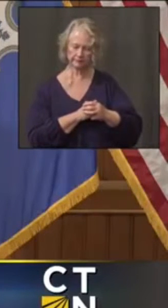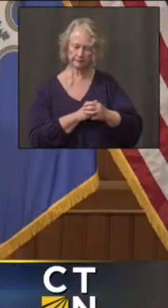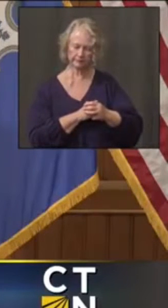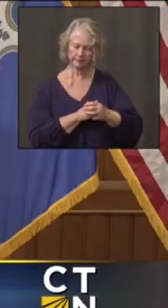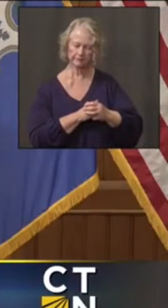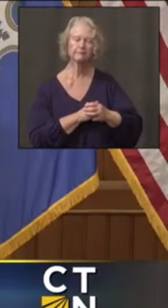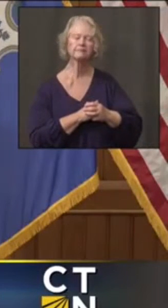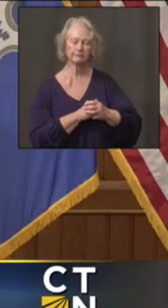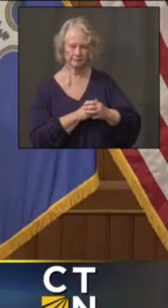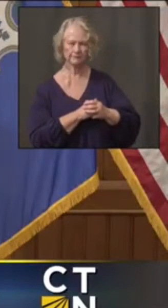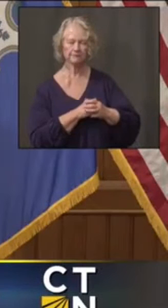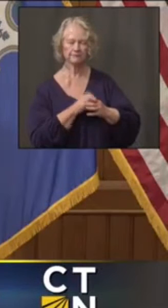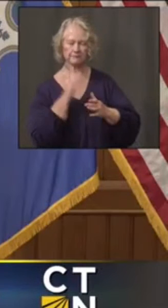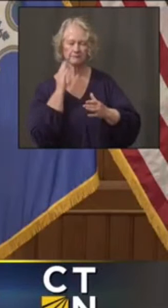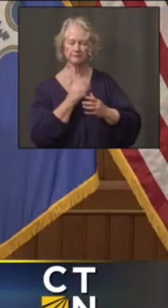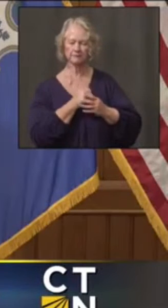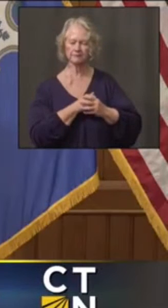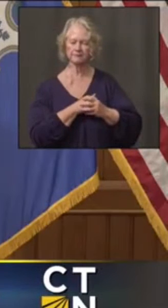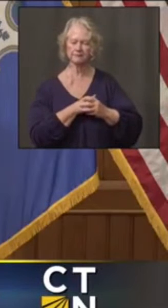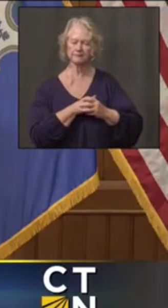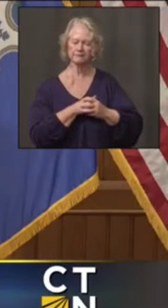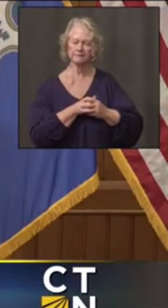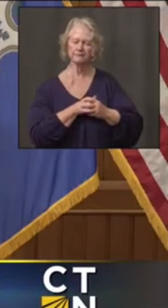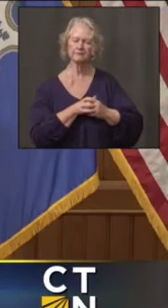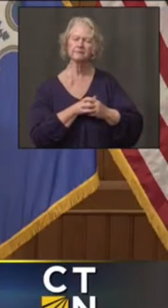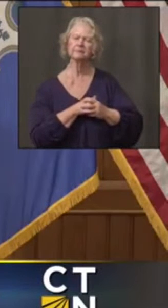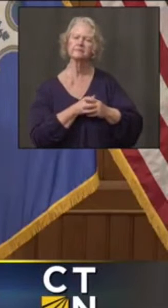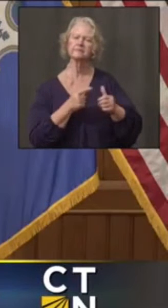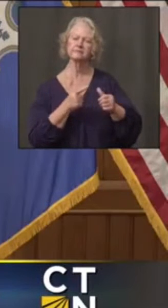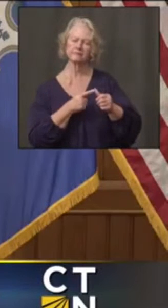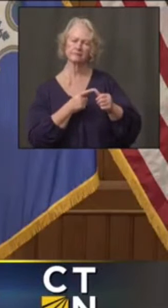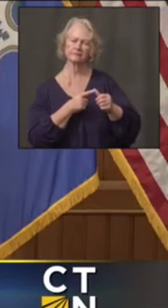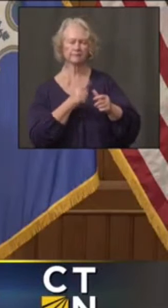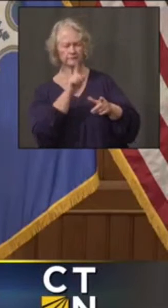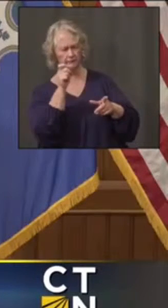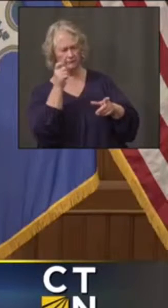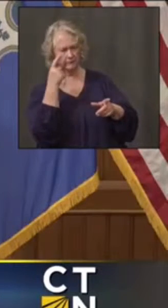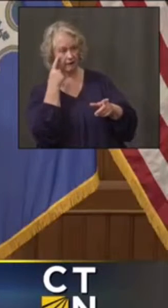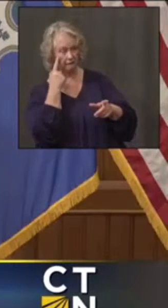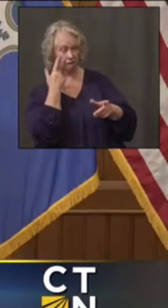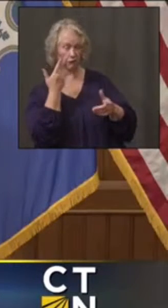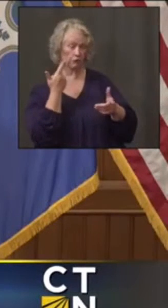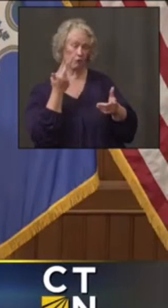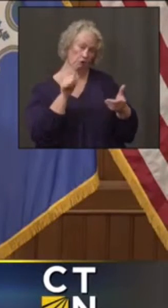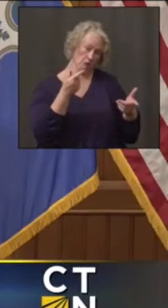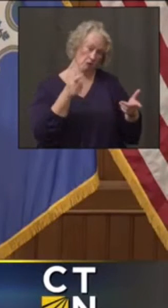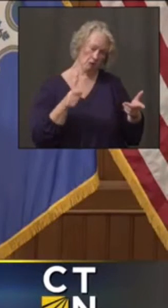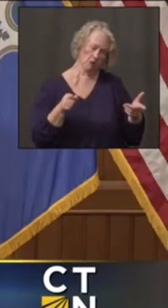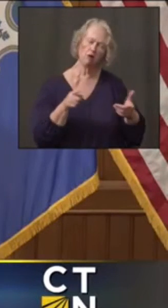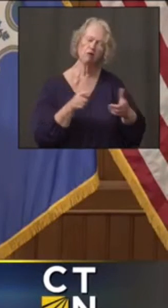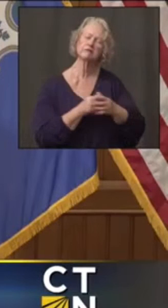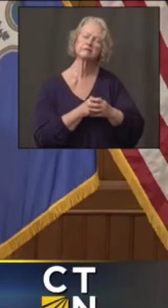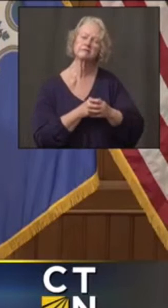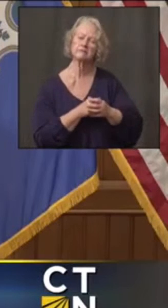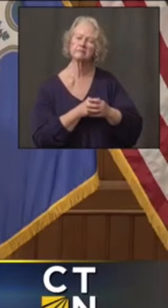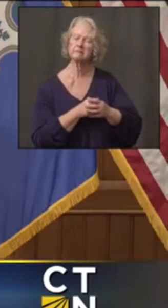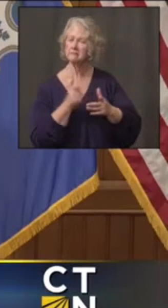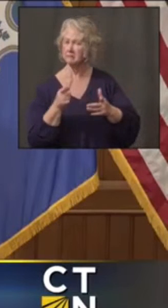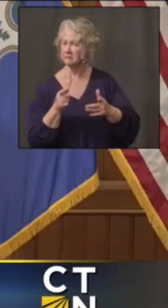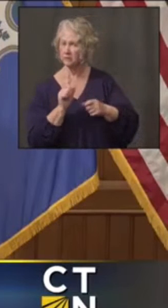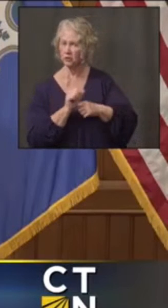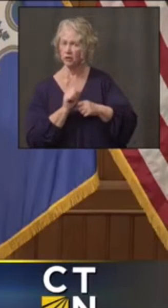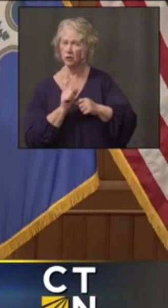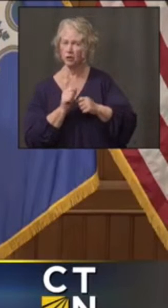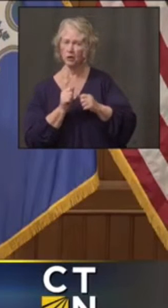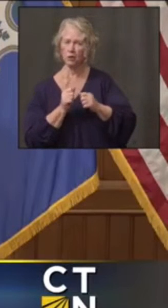Yeah, hi. First of all, for Governor Lamont or for anybody else, have you all worked with